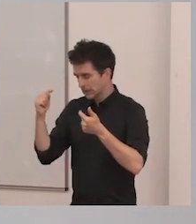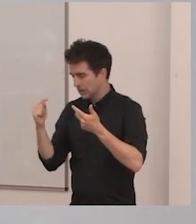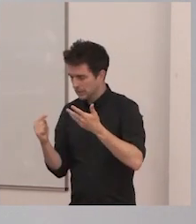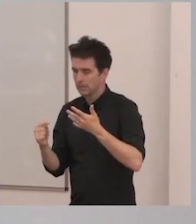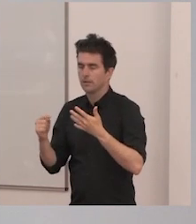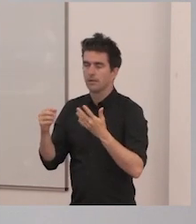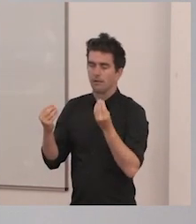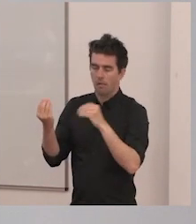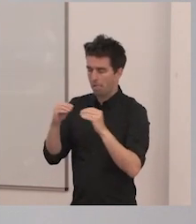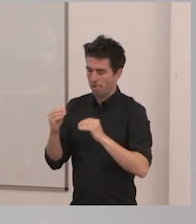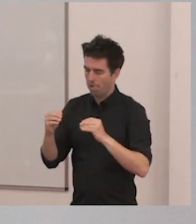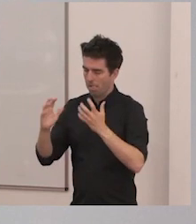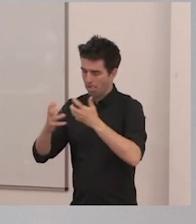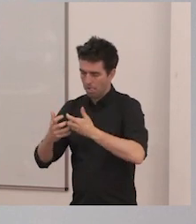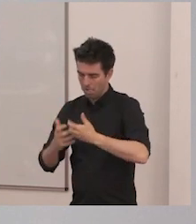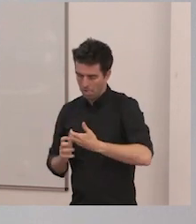regards to children and youth.